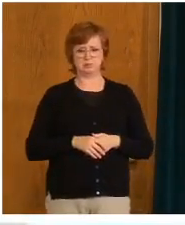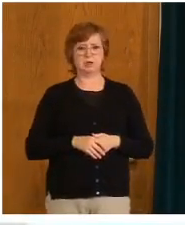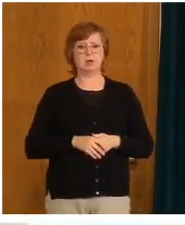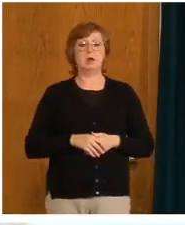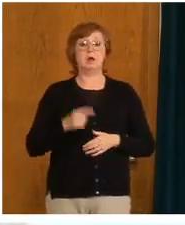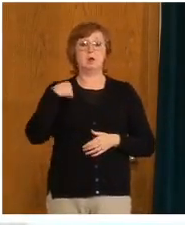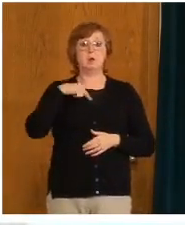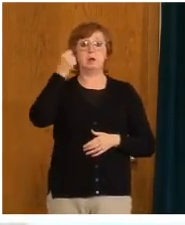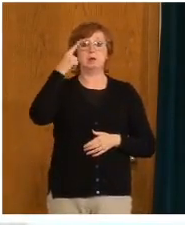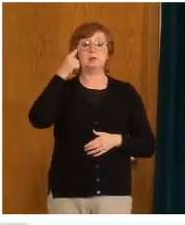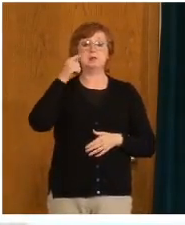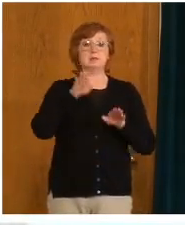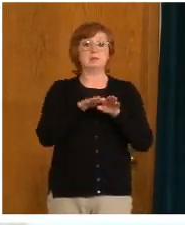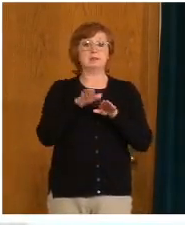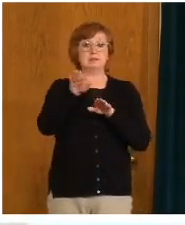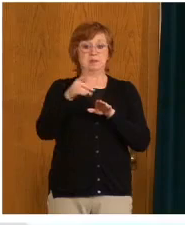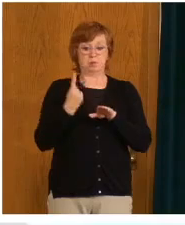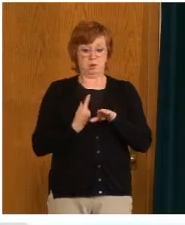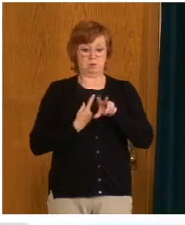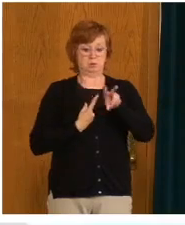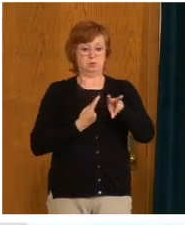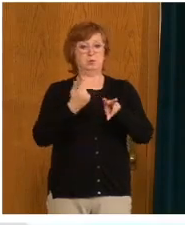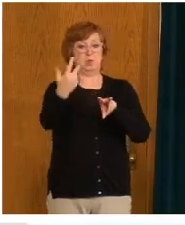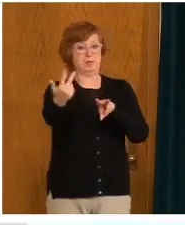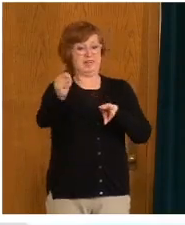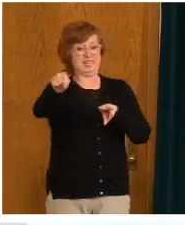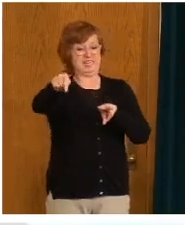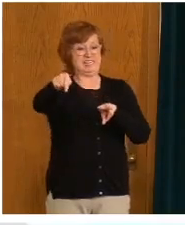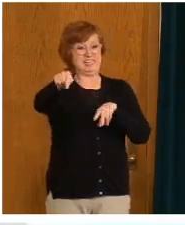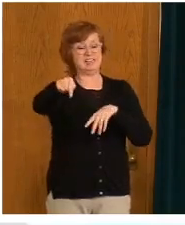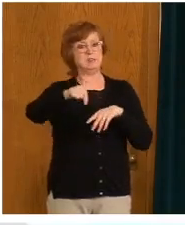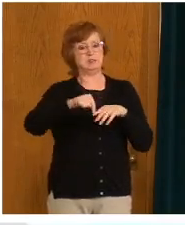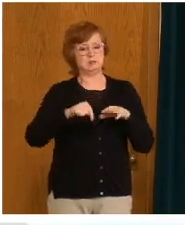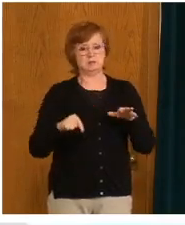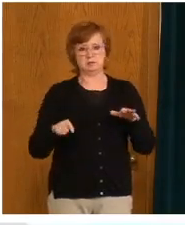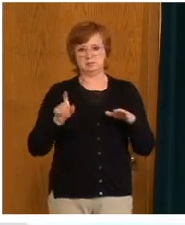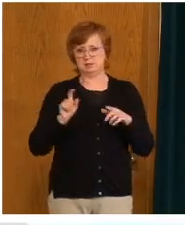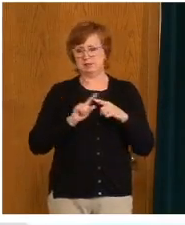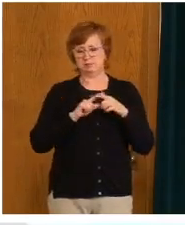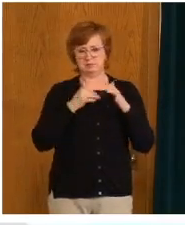3, whenever and whatever that may be, we still have to move towards it in a